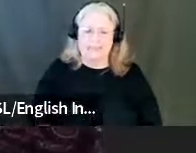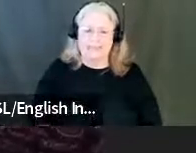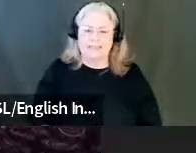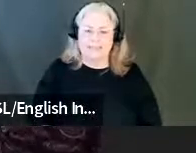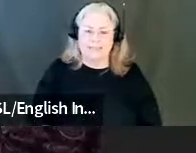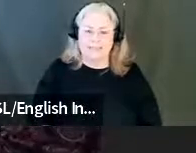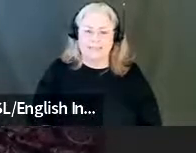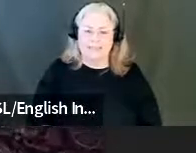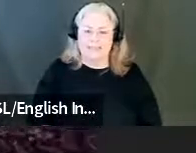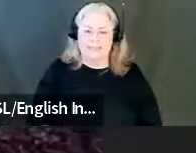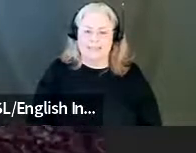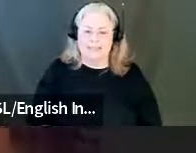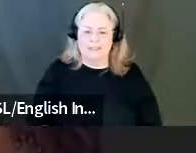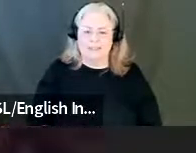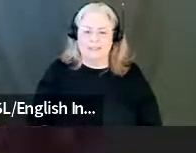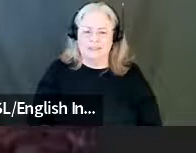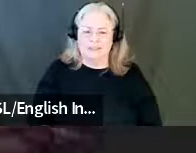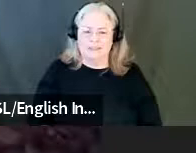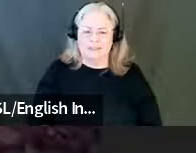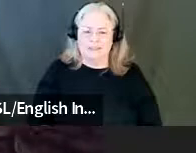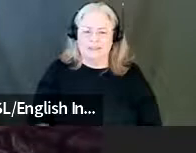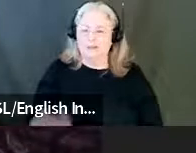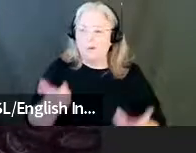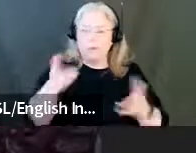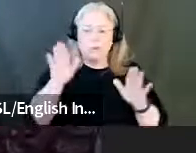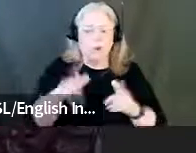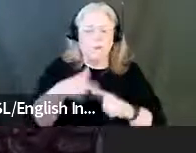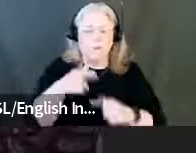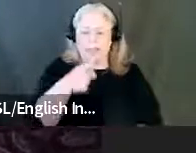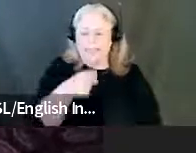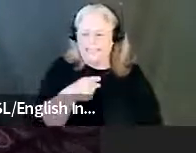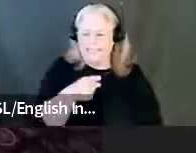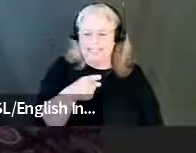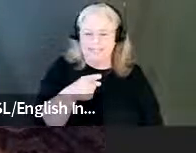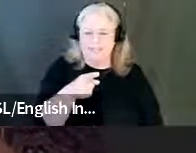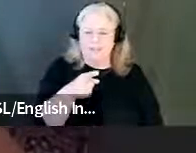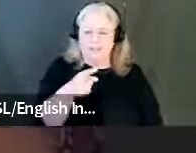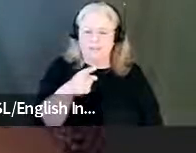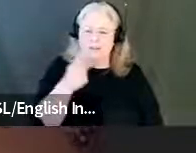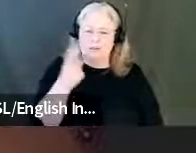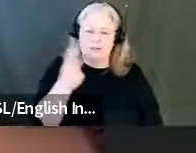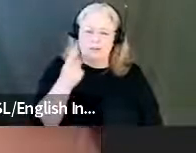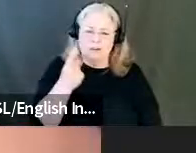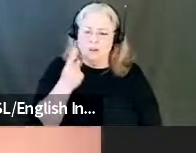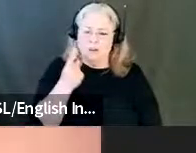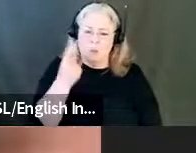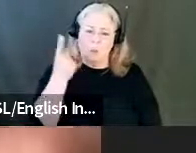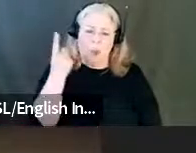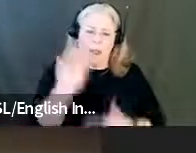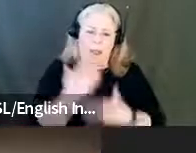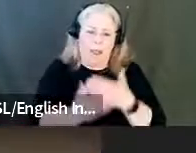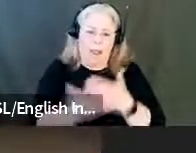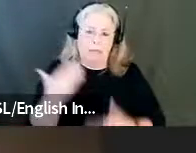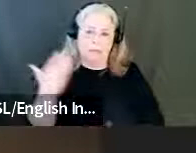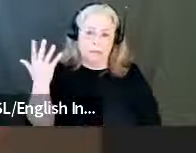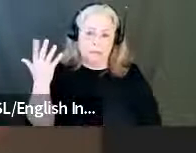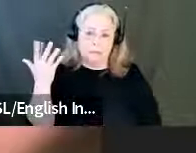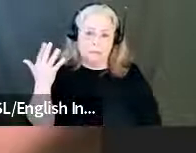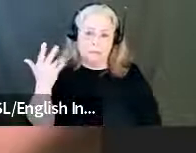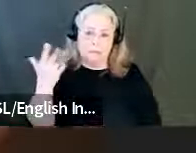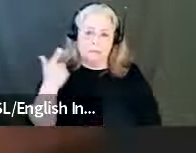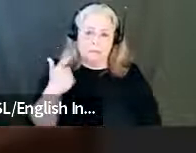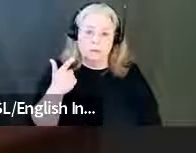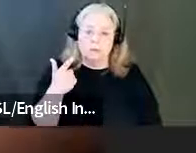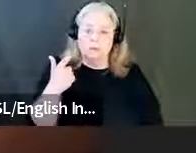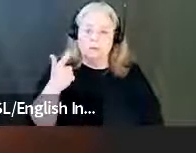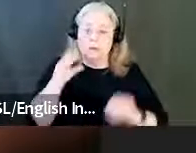up. So what's great about this is if you have somebody that only has the use of one hand, you can